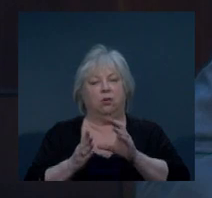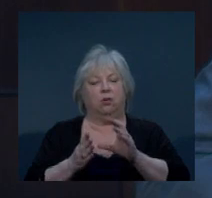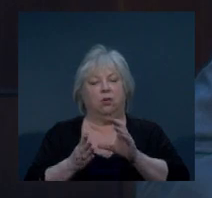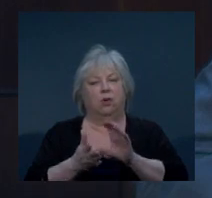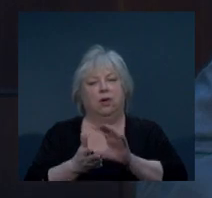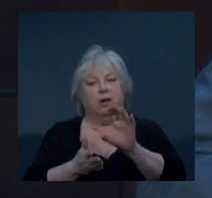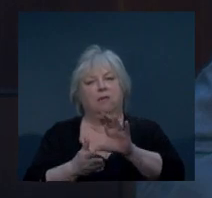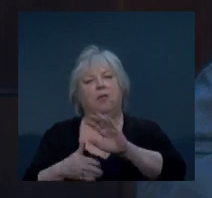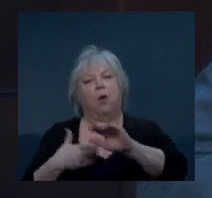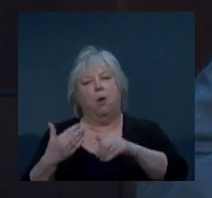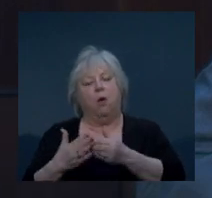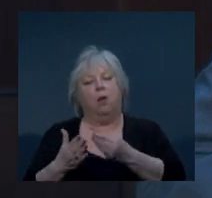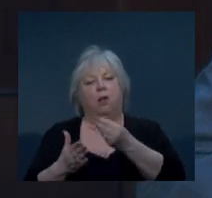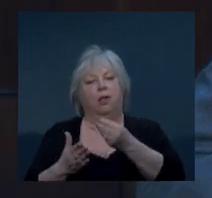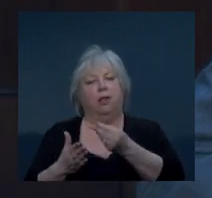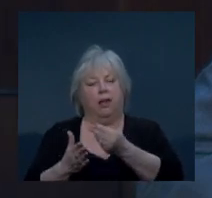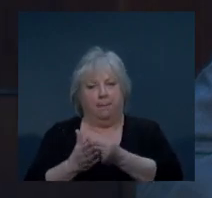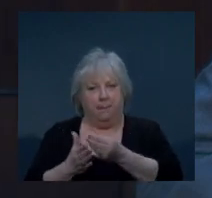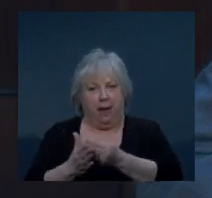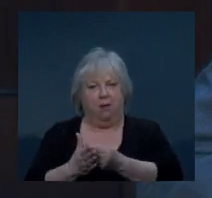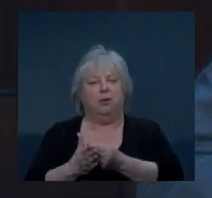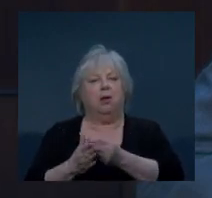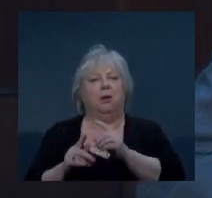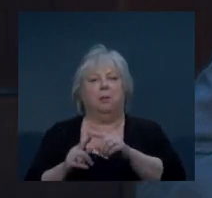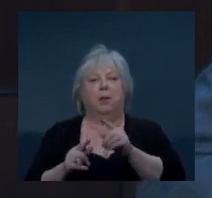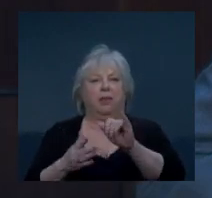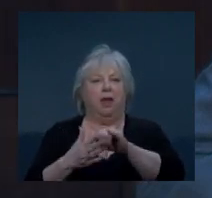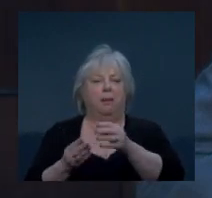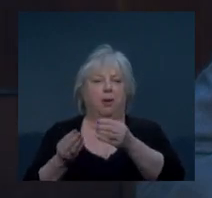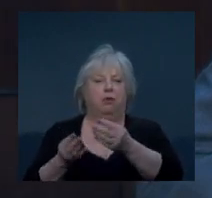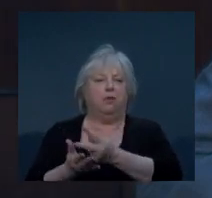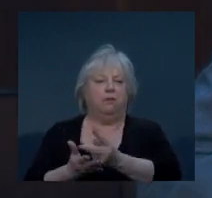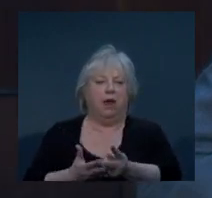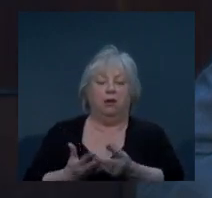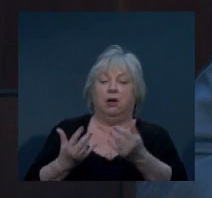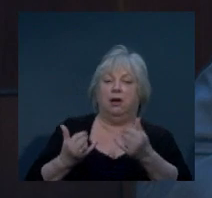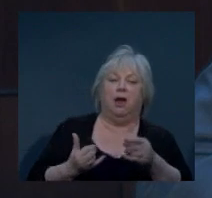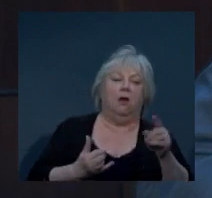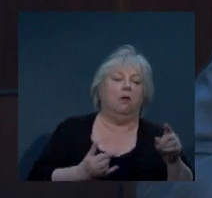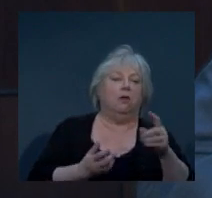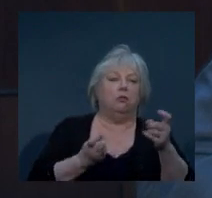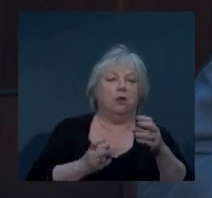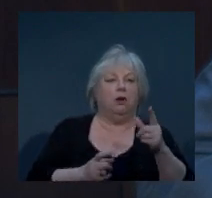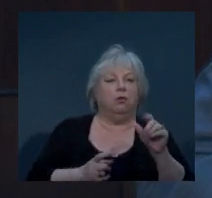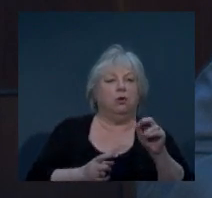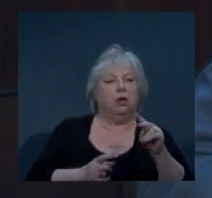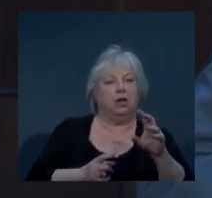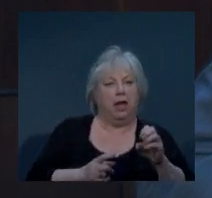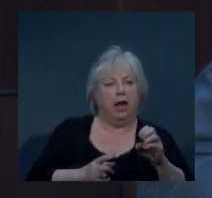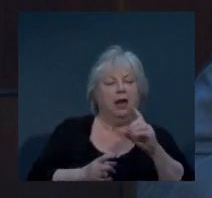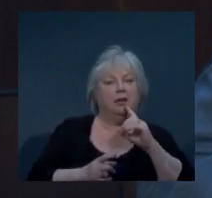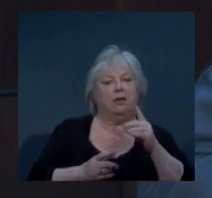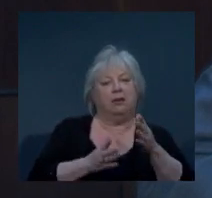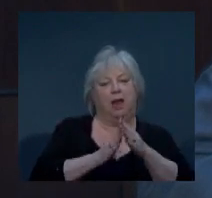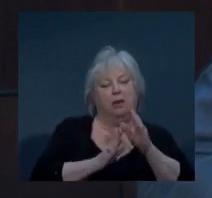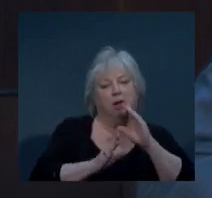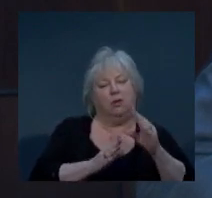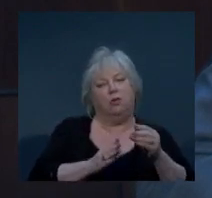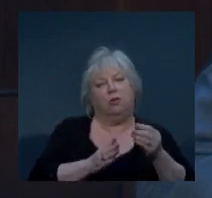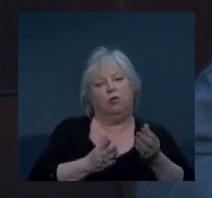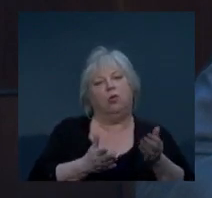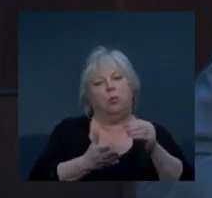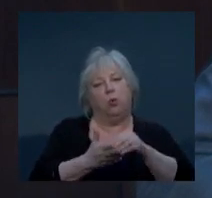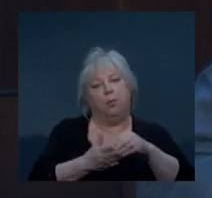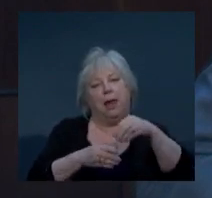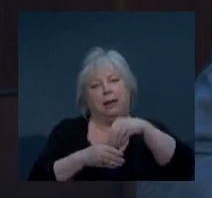do restore the entire $100,000. He's asking to restore $50,000, and by restoring $50,000 with the remaining